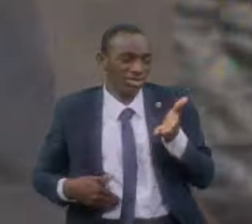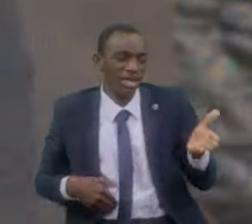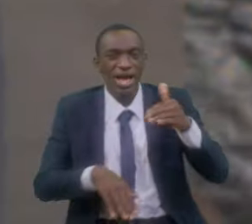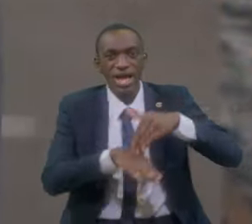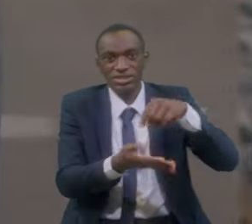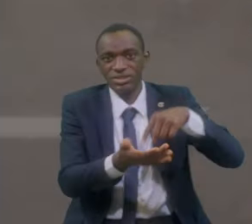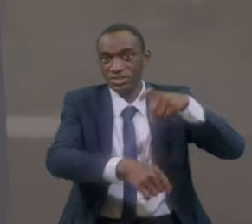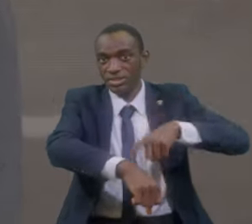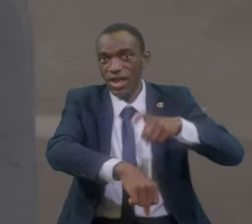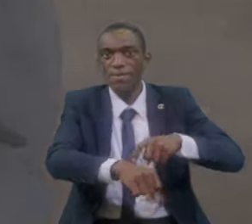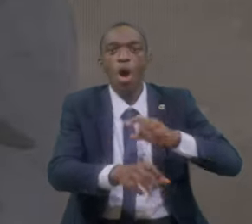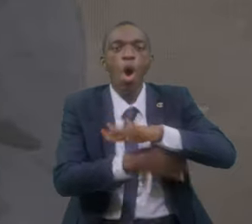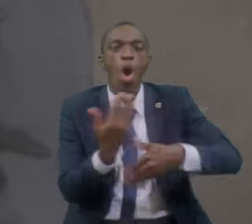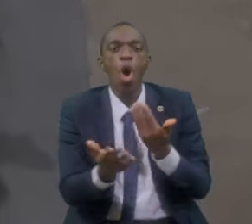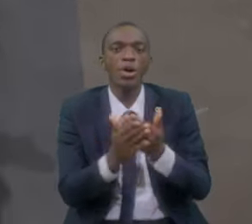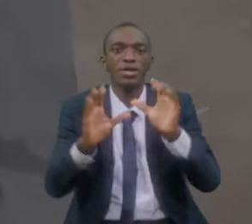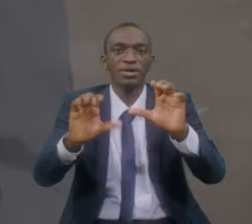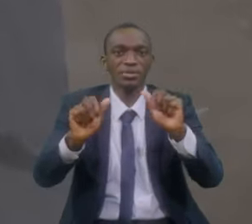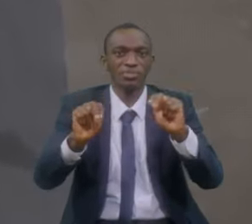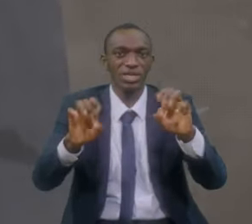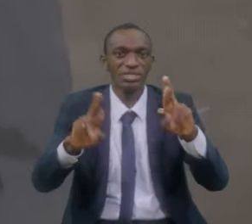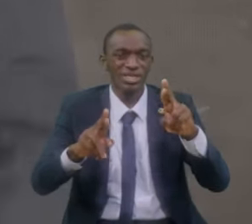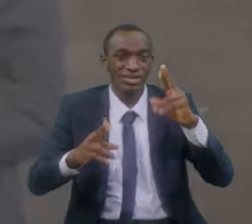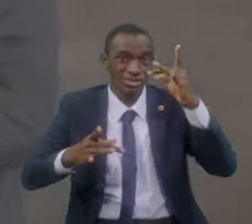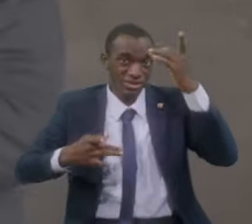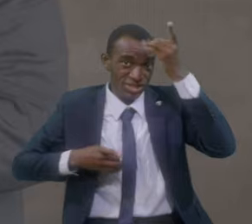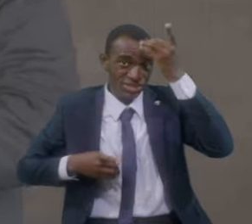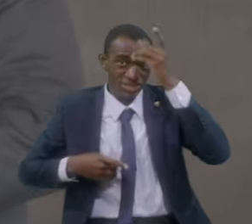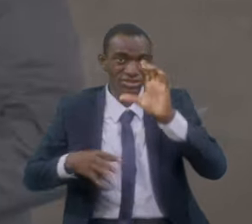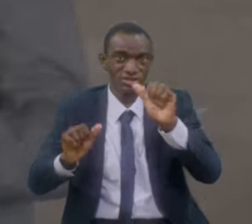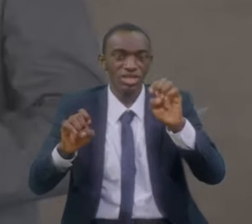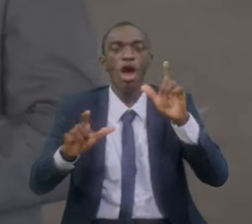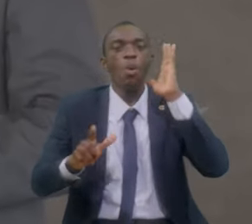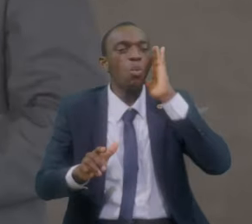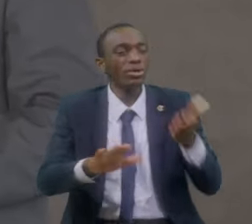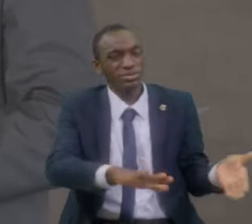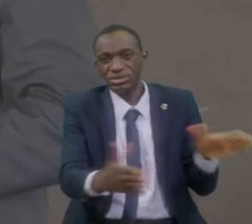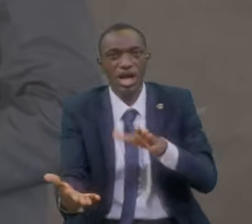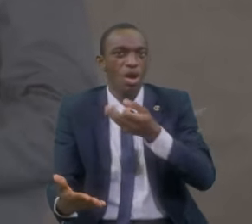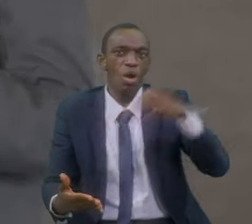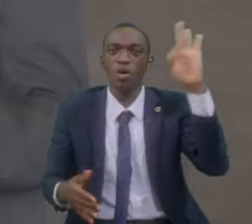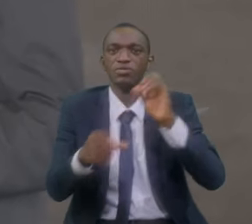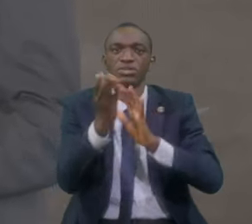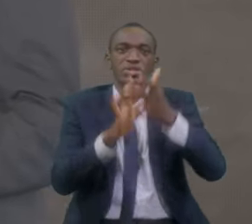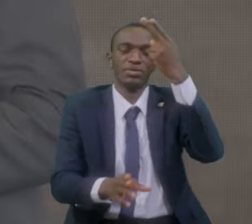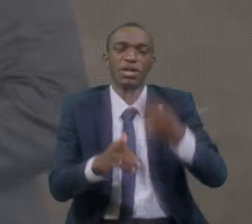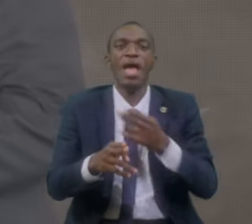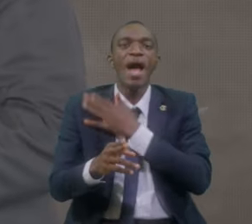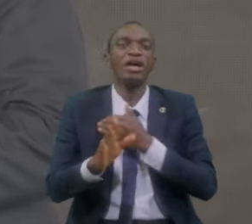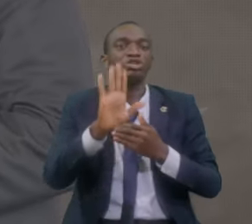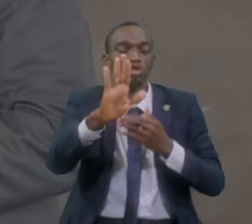those cancer cells will die off in Jesus' name. And then your bodily